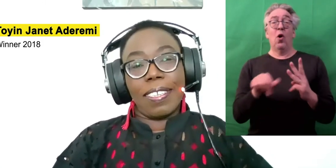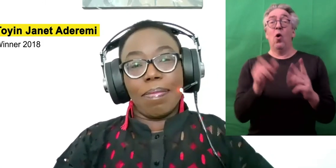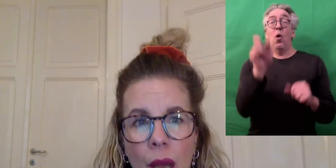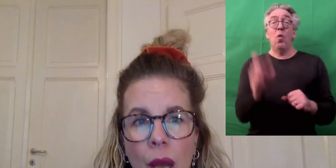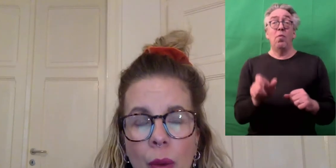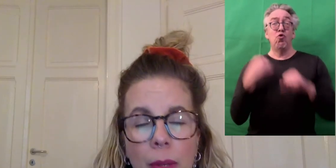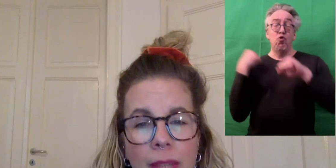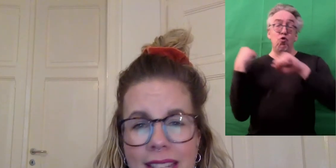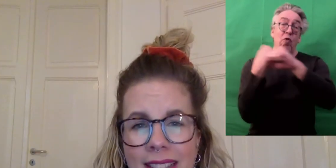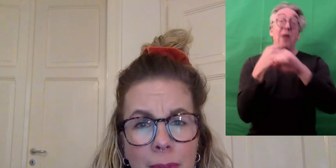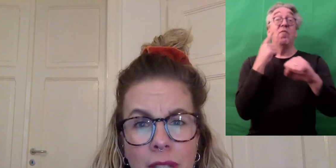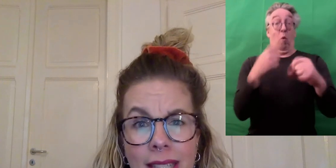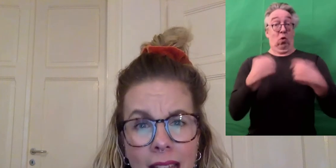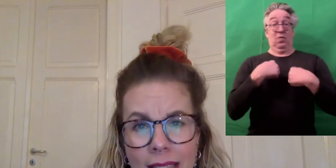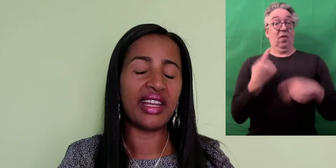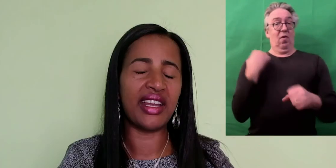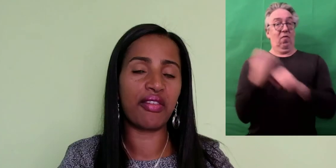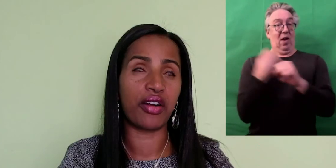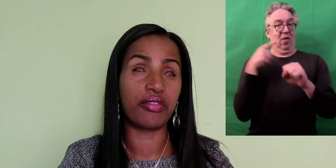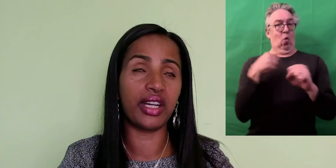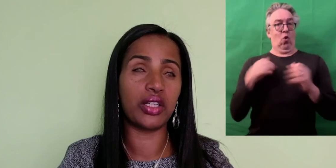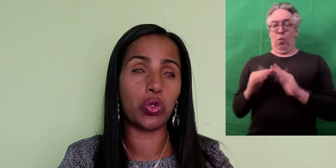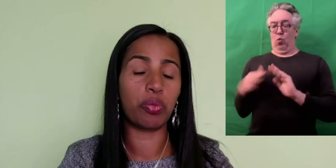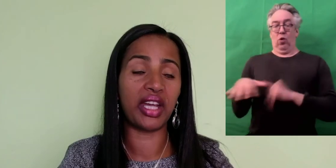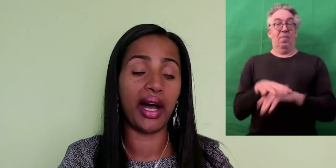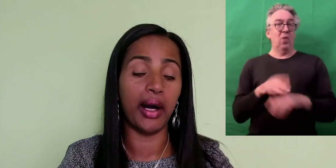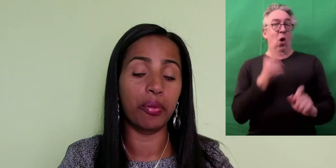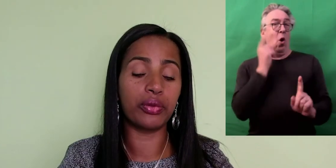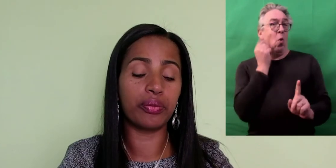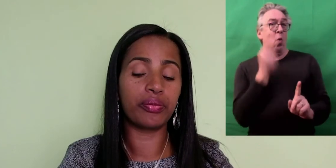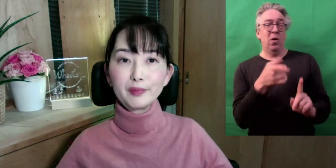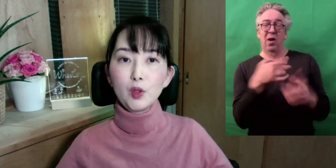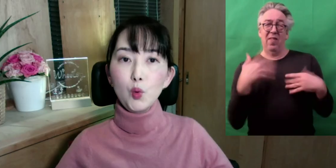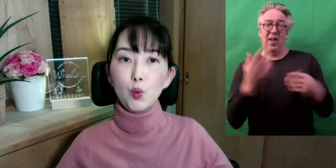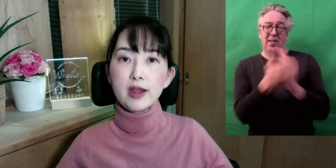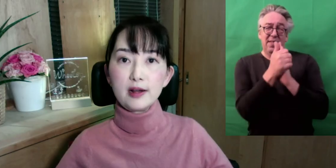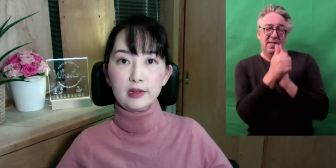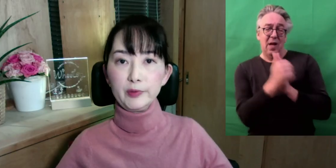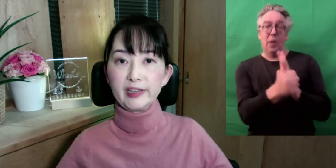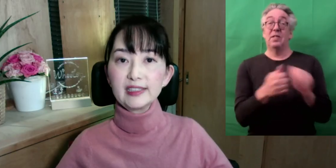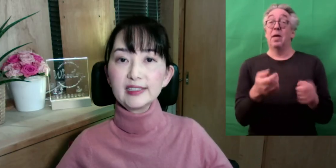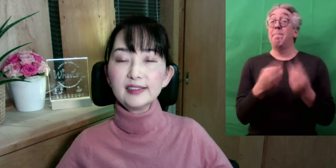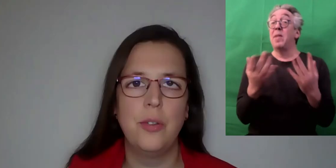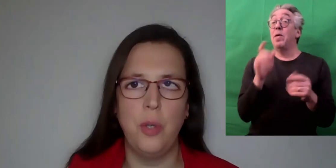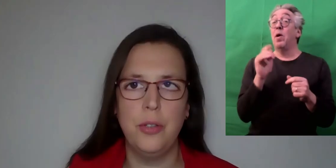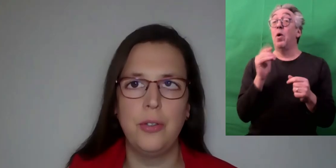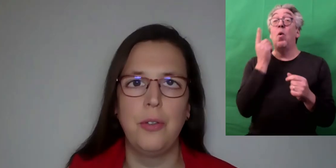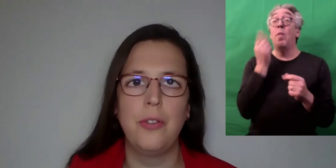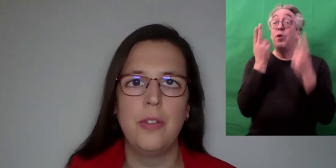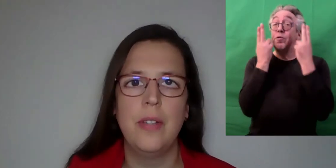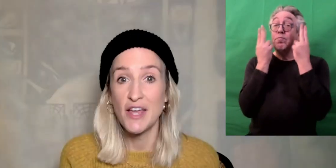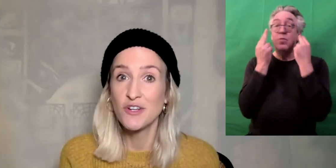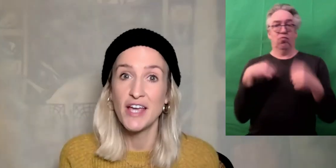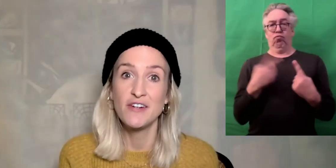communities. Women with exceptional talents, never afraid to speak up. We are advocates,